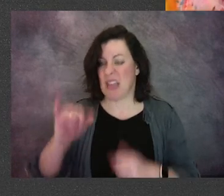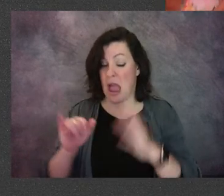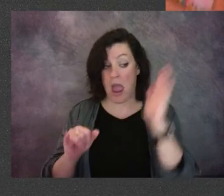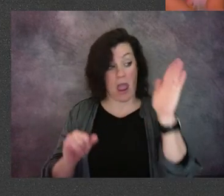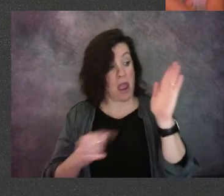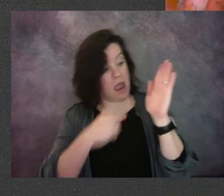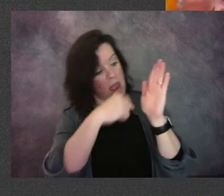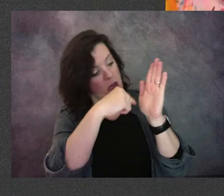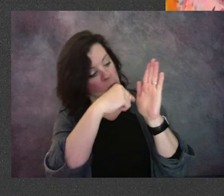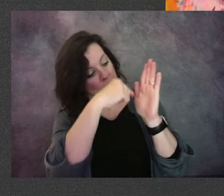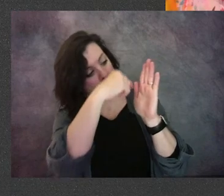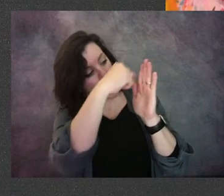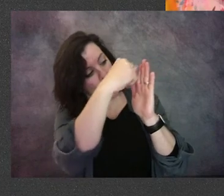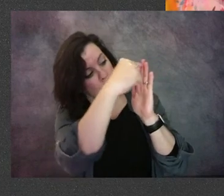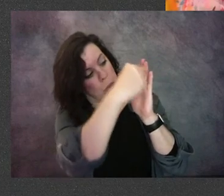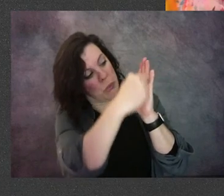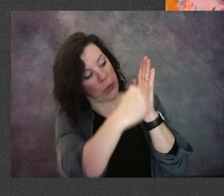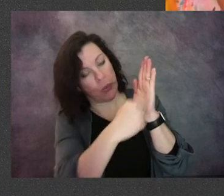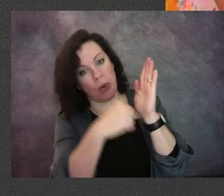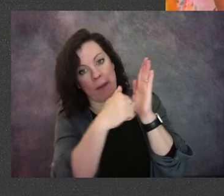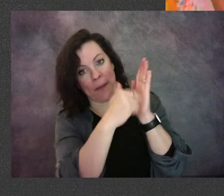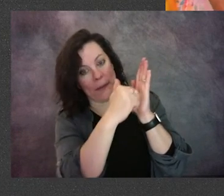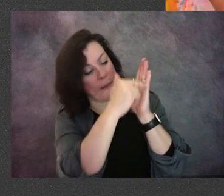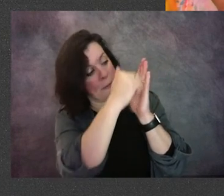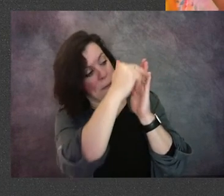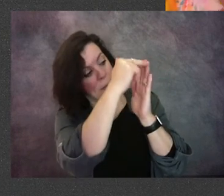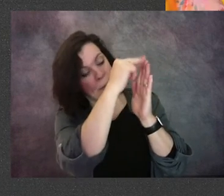All the way around the edges.